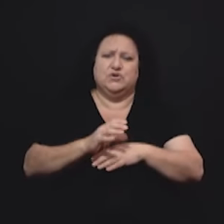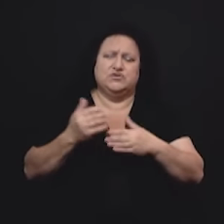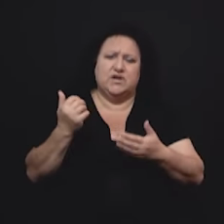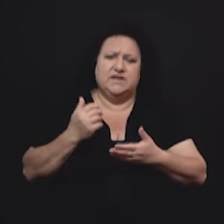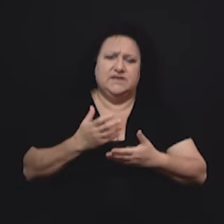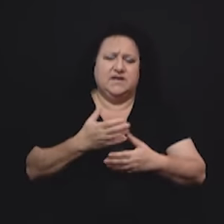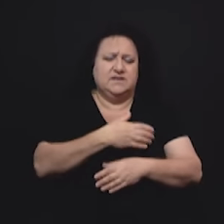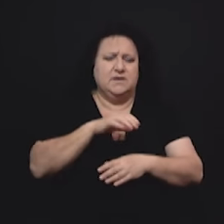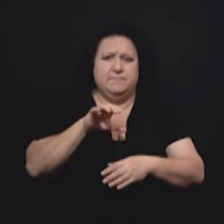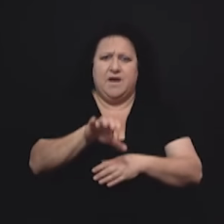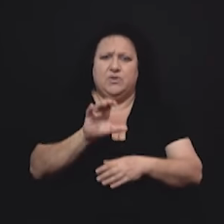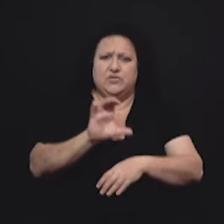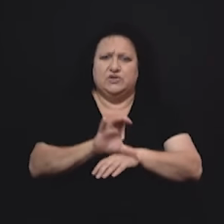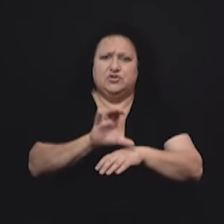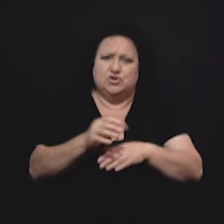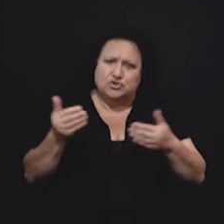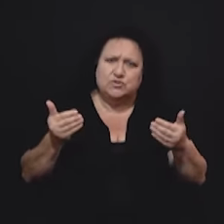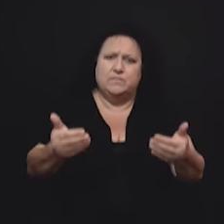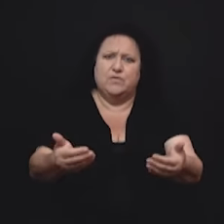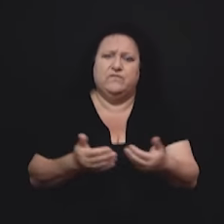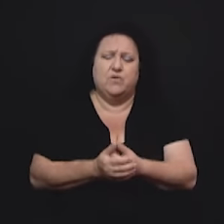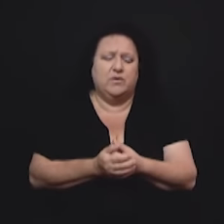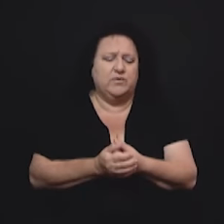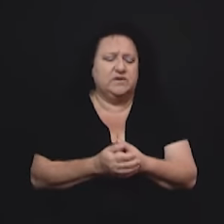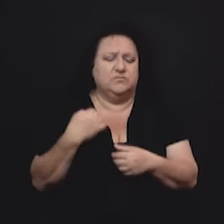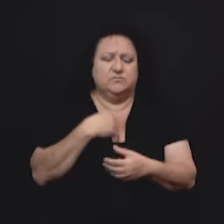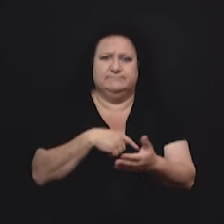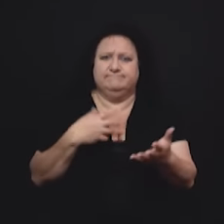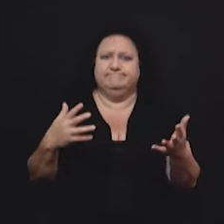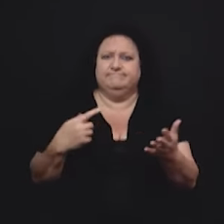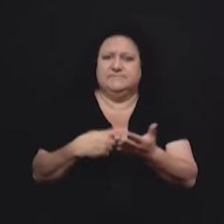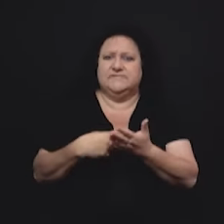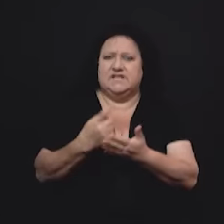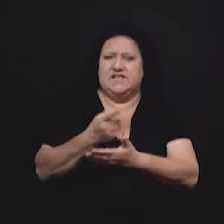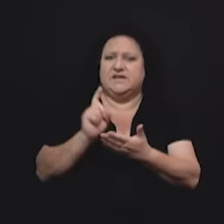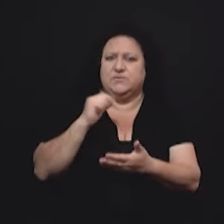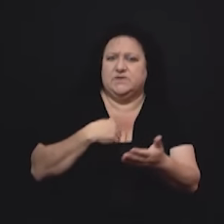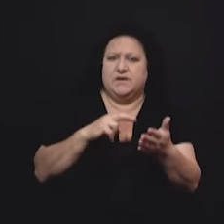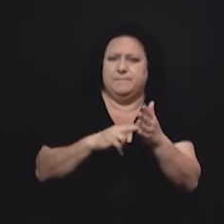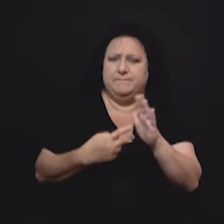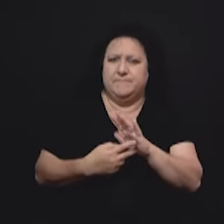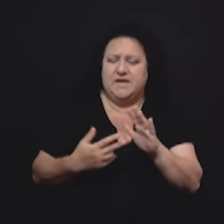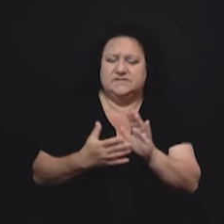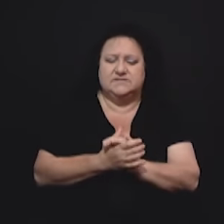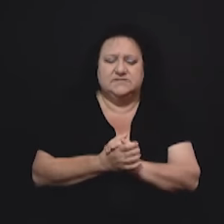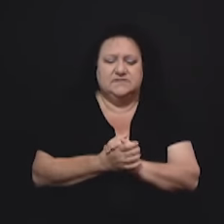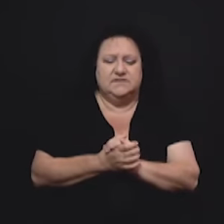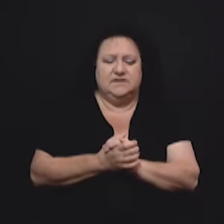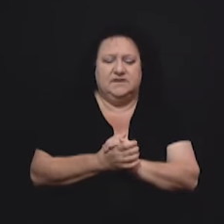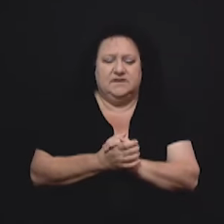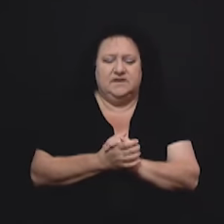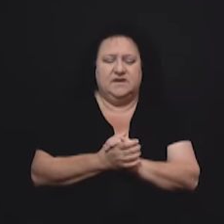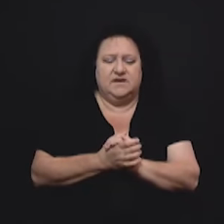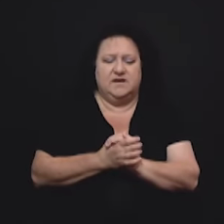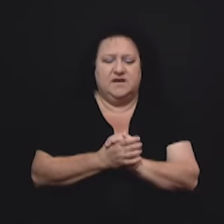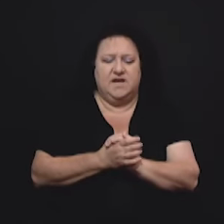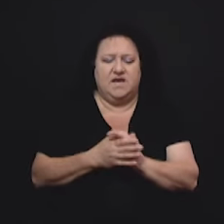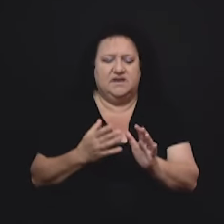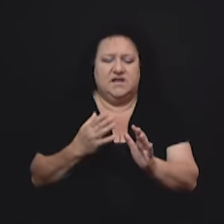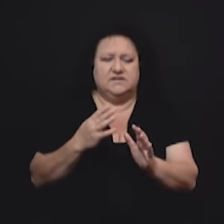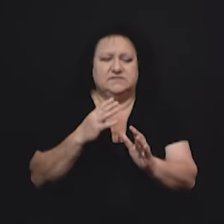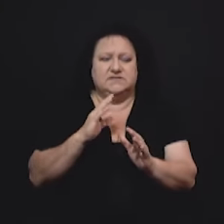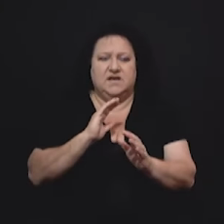forward. We talked a little bit last week about what it meant to look at Acts in light of our mission statement, to be a people on